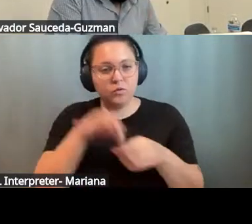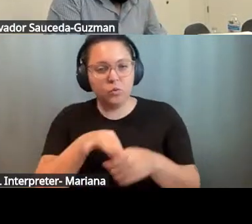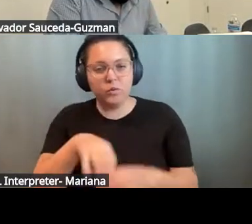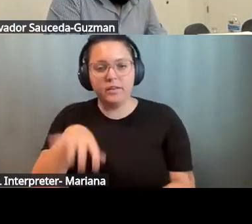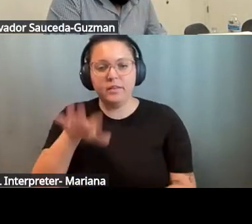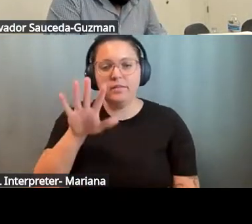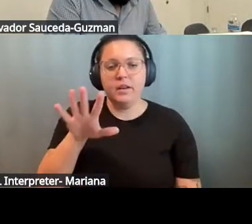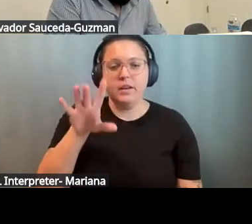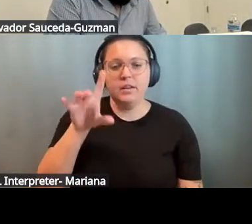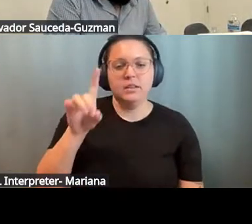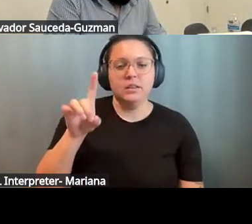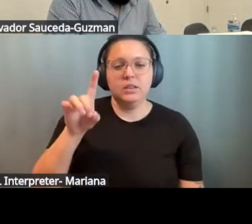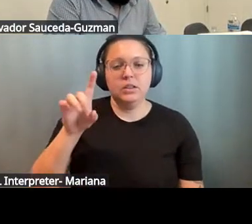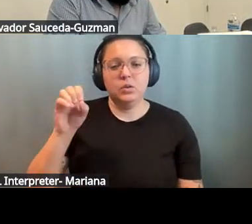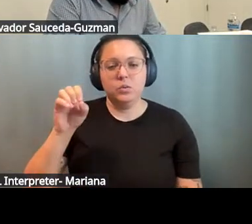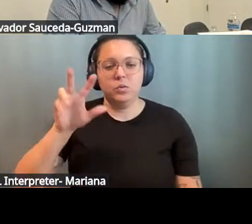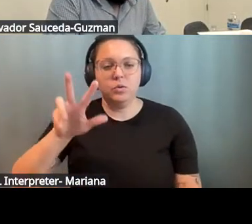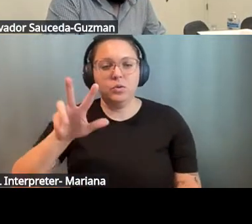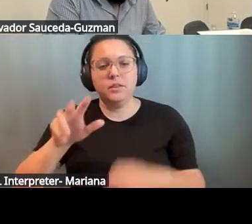Mhm. Yes.